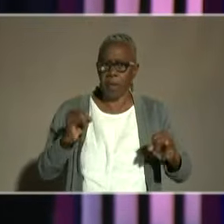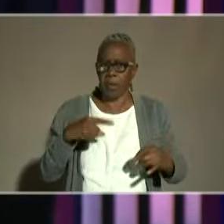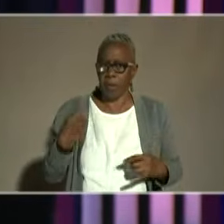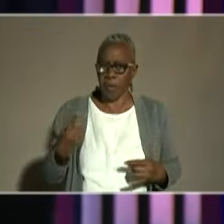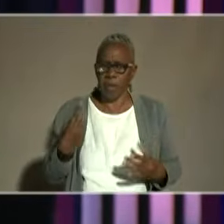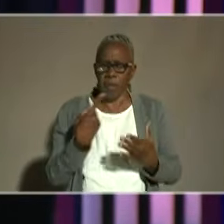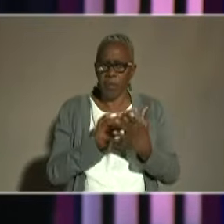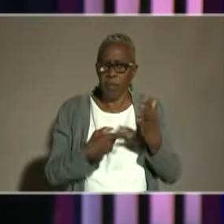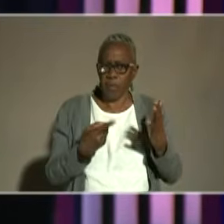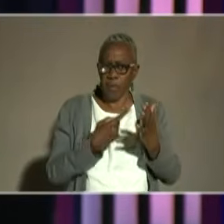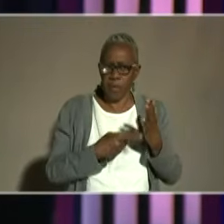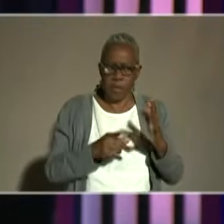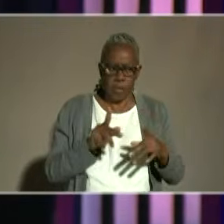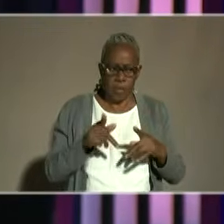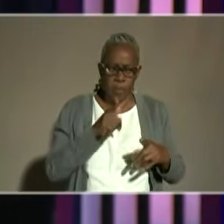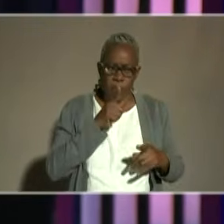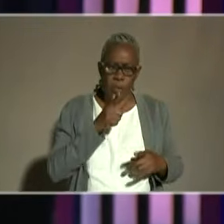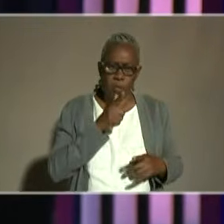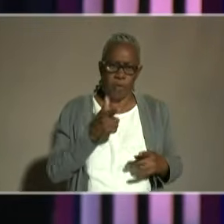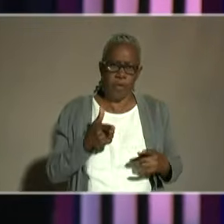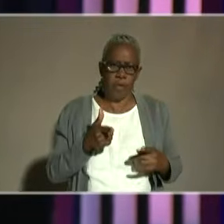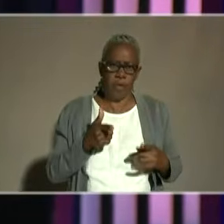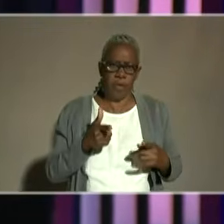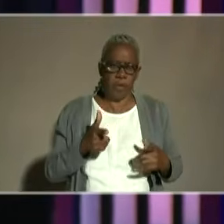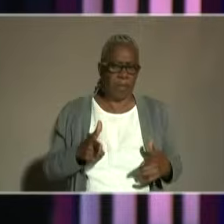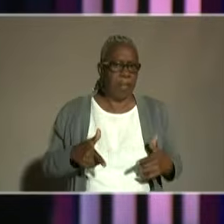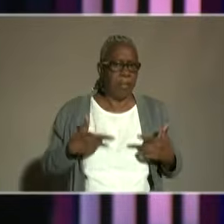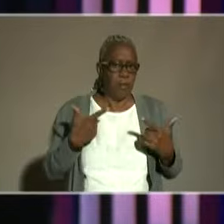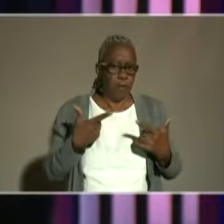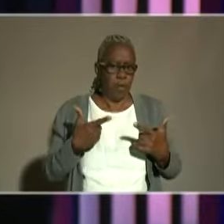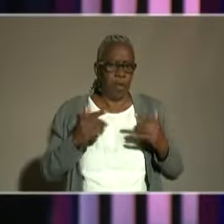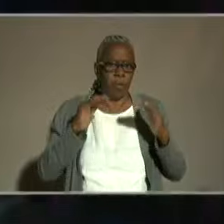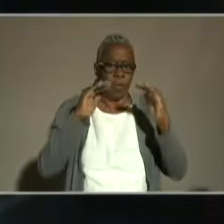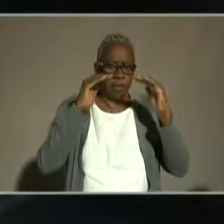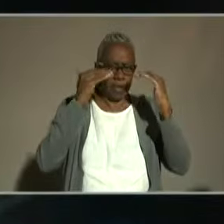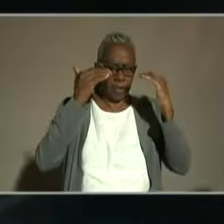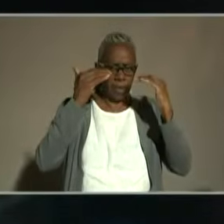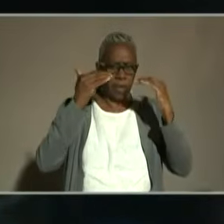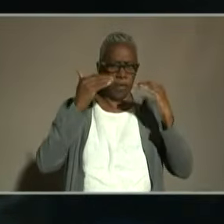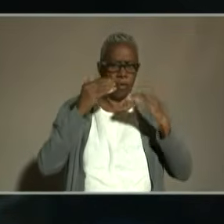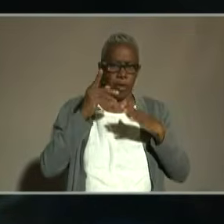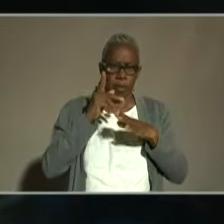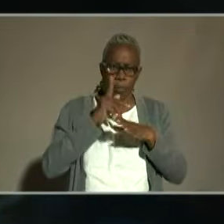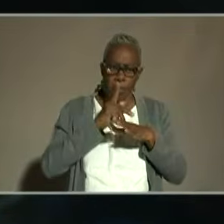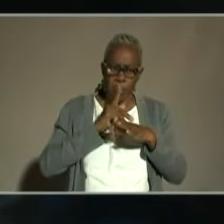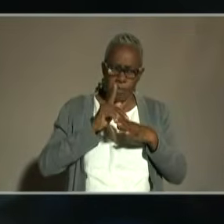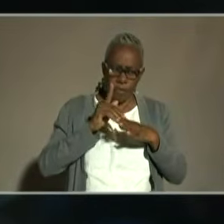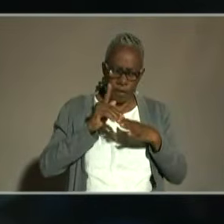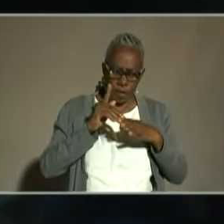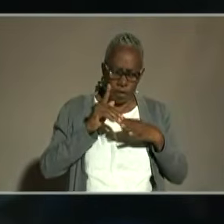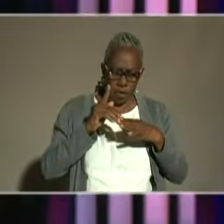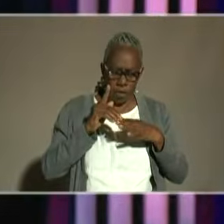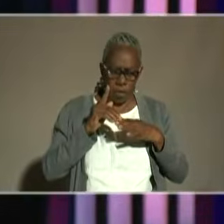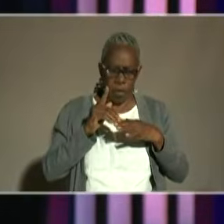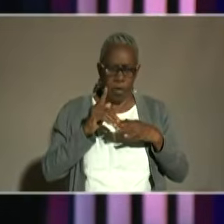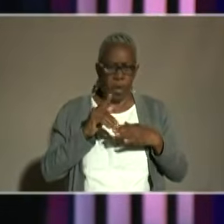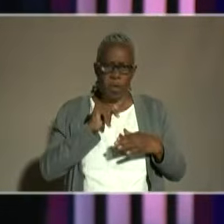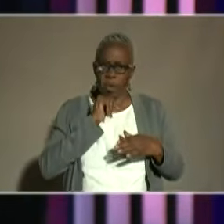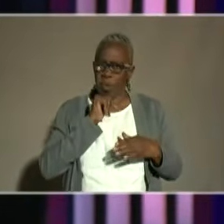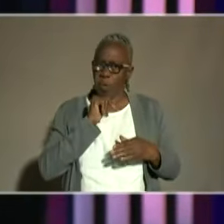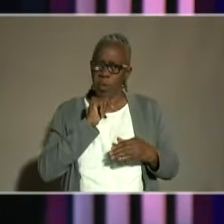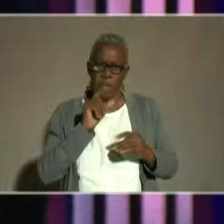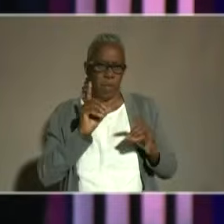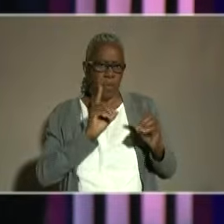criticize persons who you don't feel are living up to the standards of their profession. But we would never do anything to threaten or undermine press